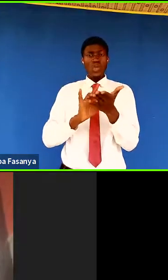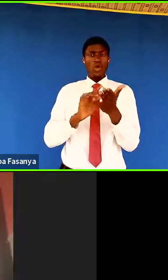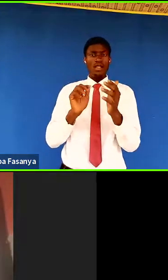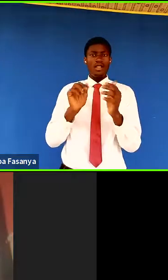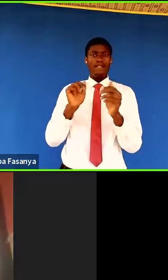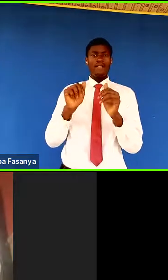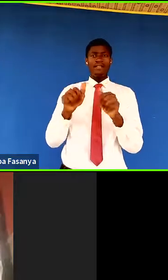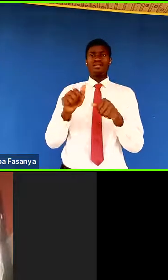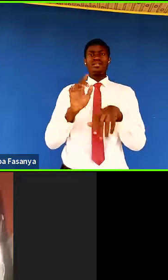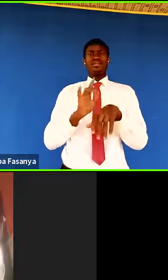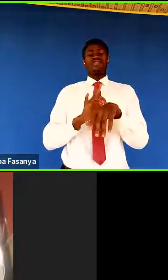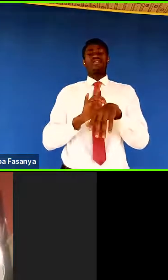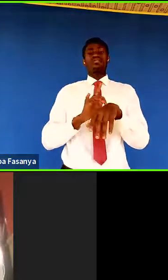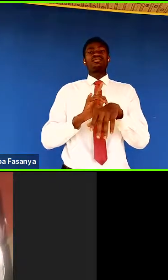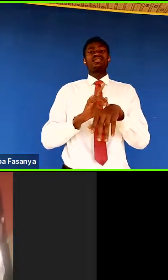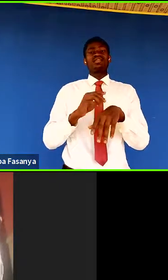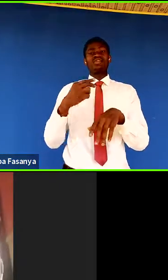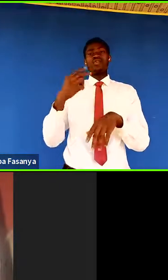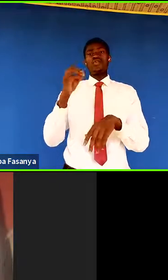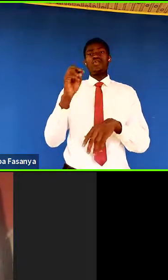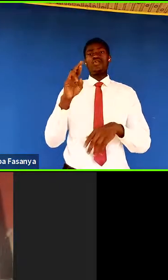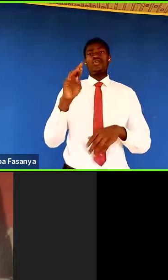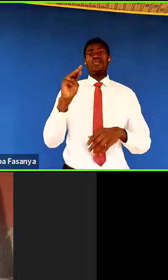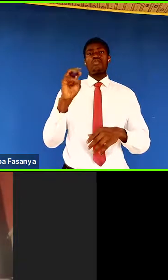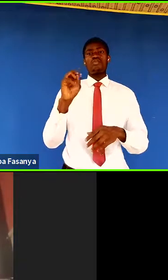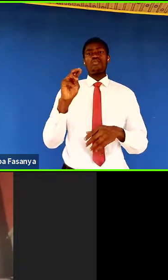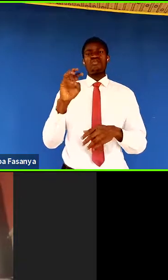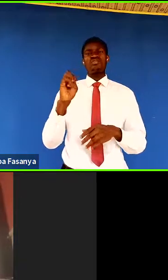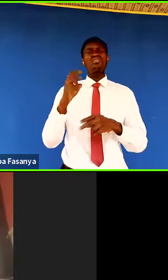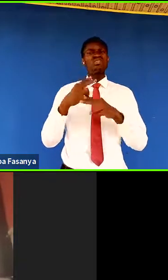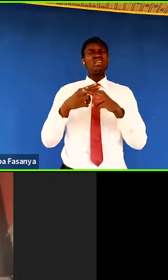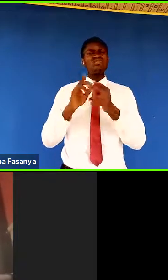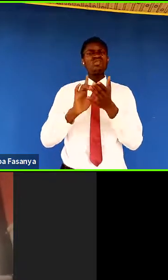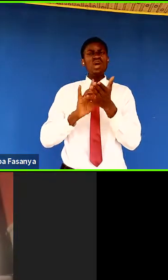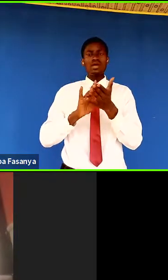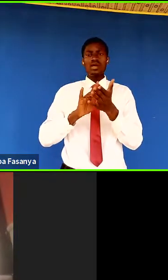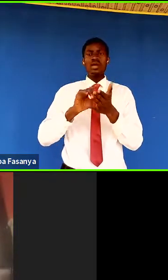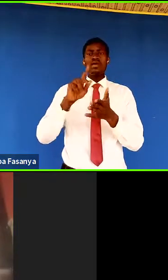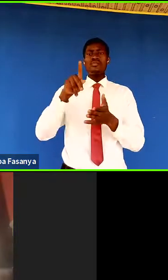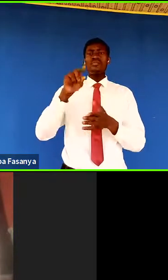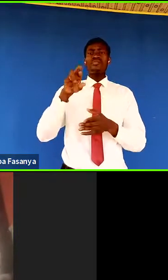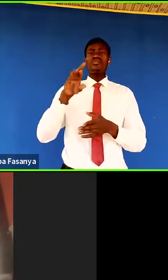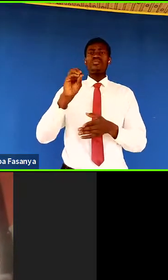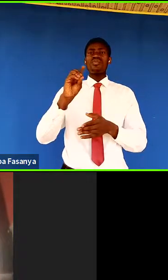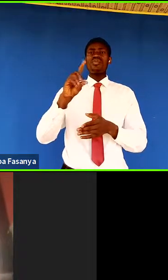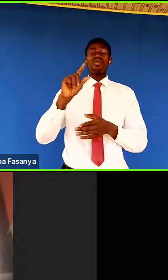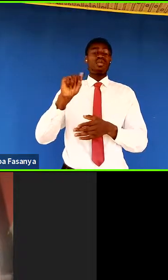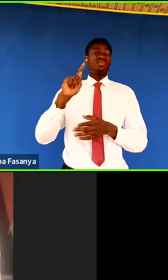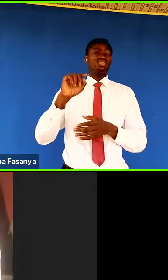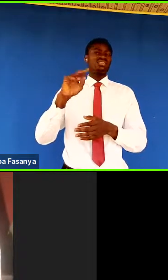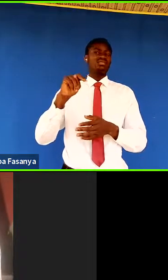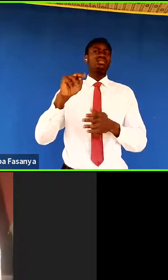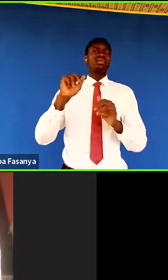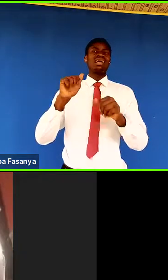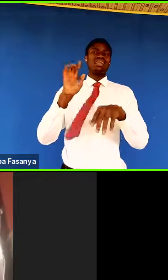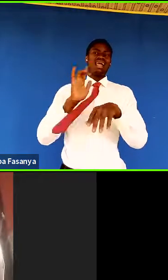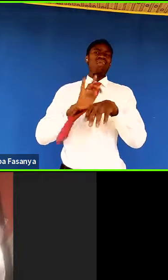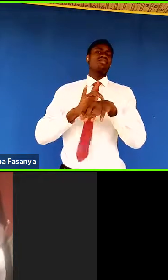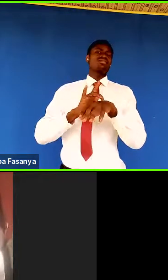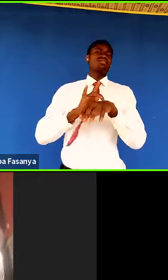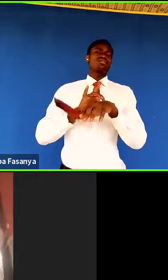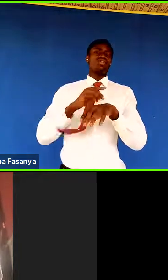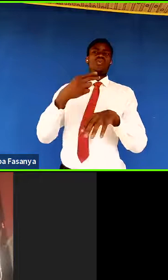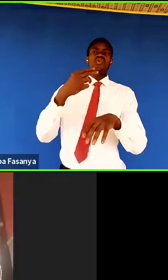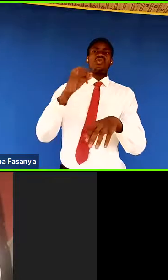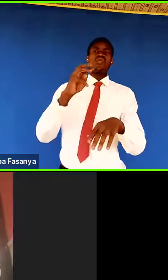and prolactin is known to affect ovulation when it is high. All right. Certain antibiotics too can affect